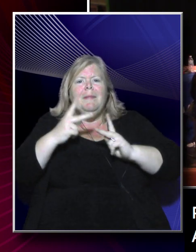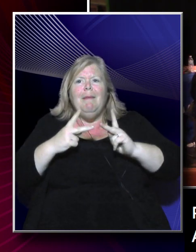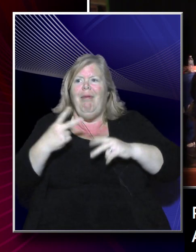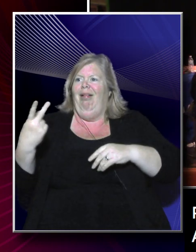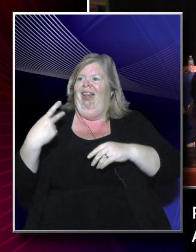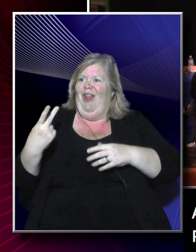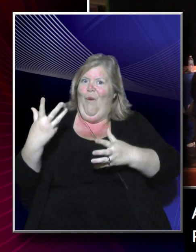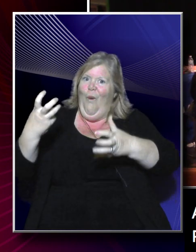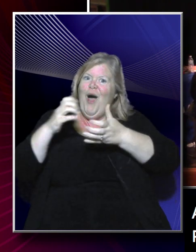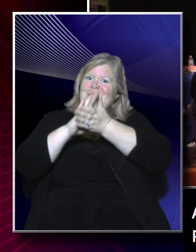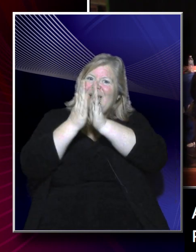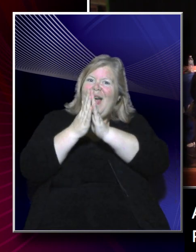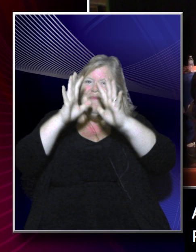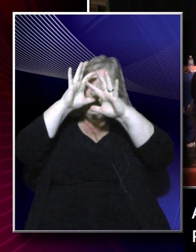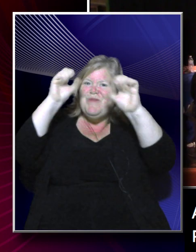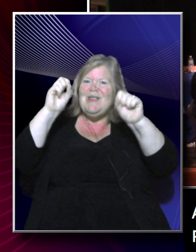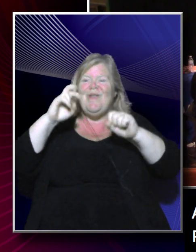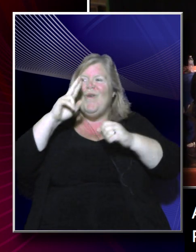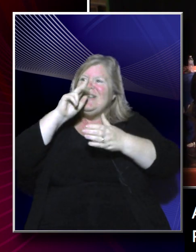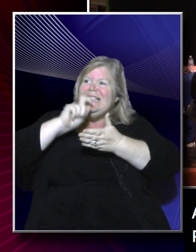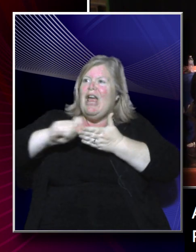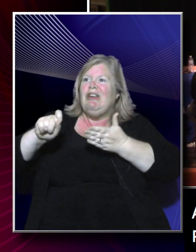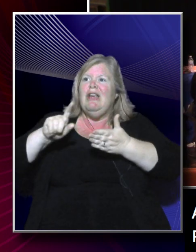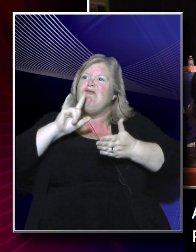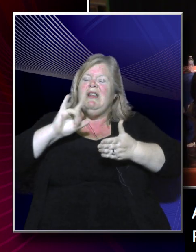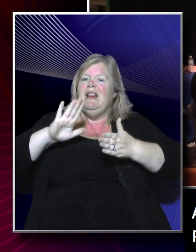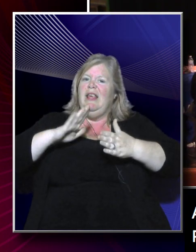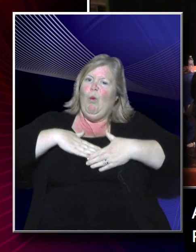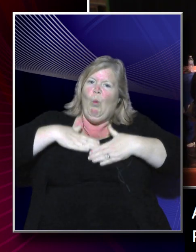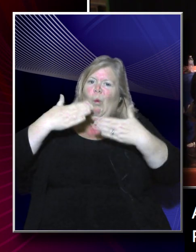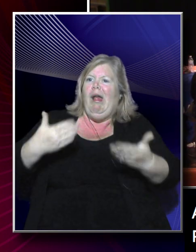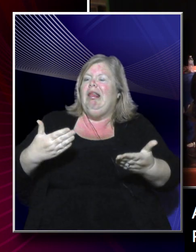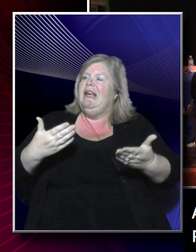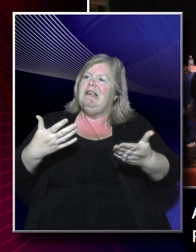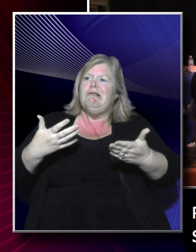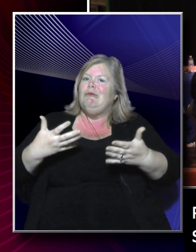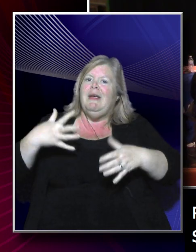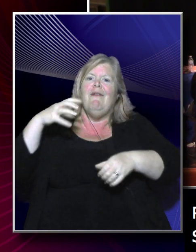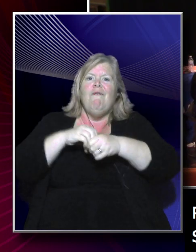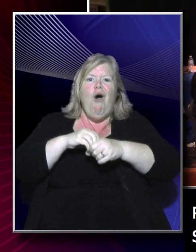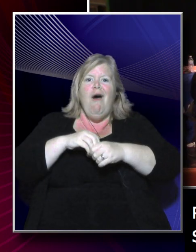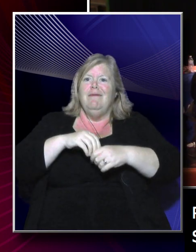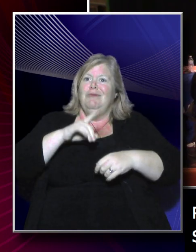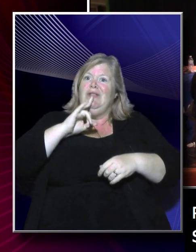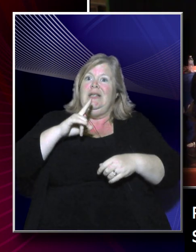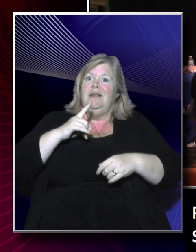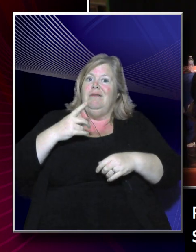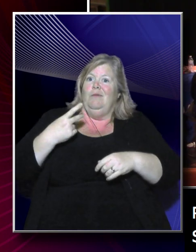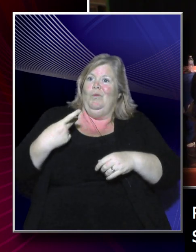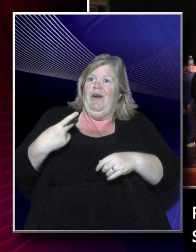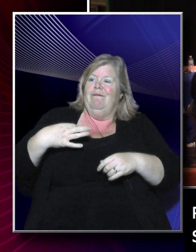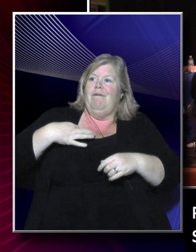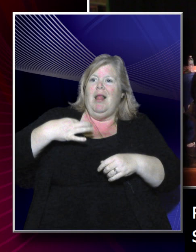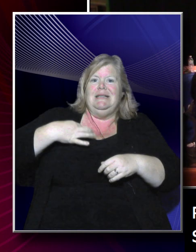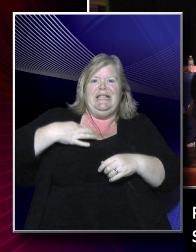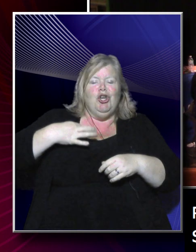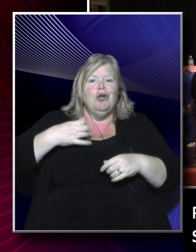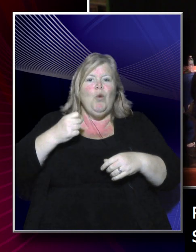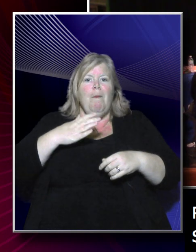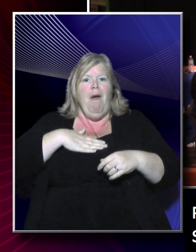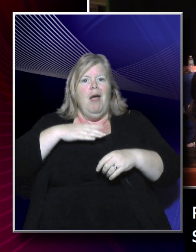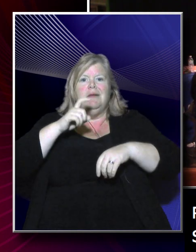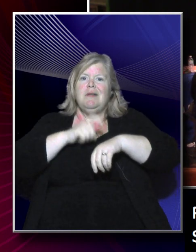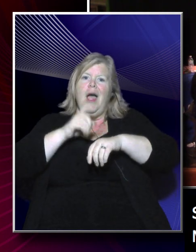board president and or secretary and are willing to step up to the plate. And me, I'm a volunteer. So my time is going to be committed